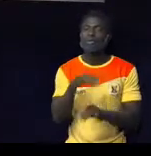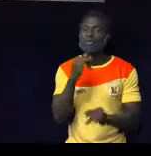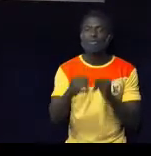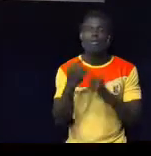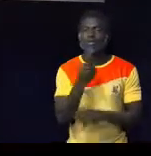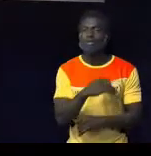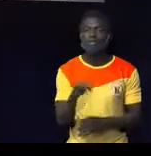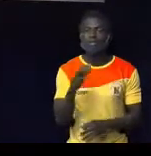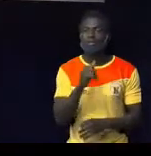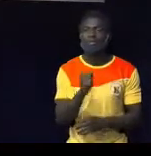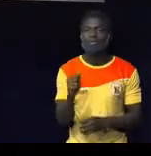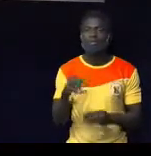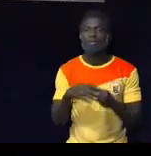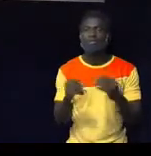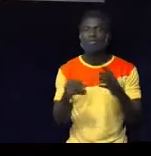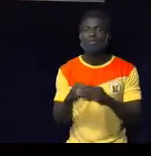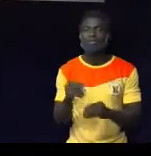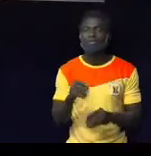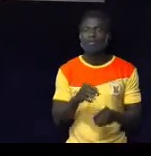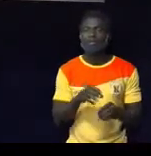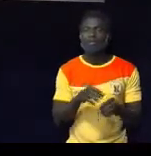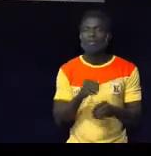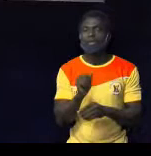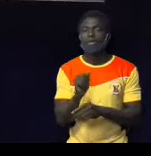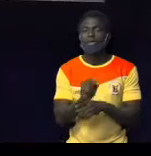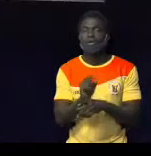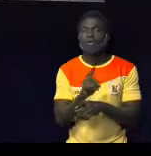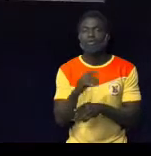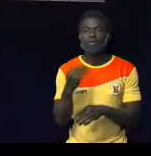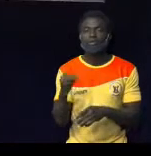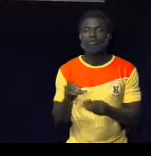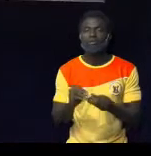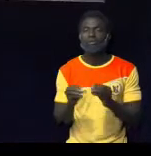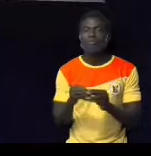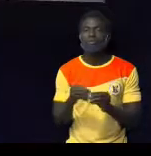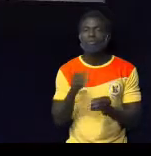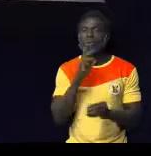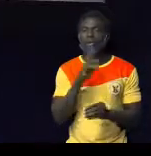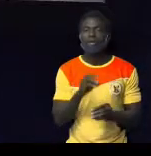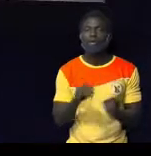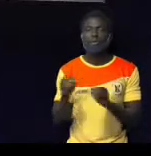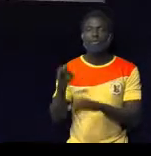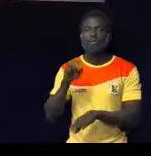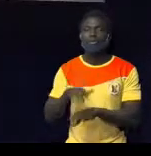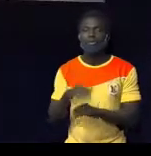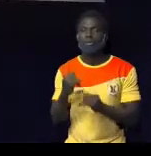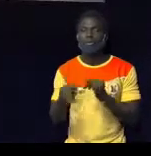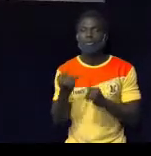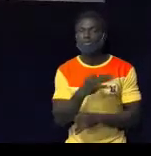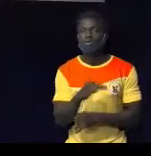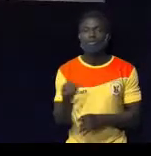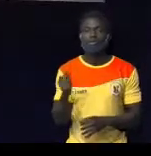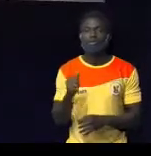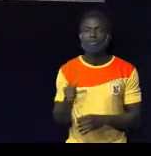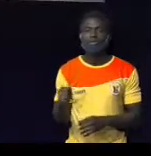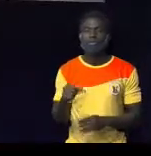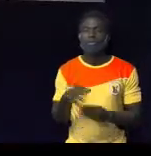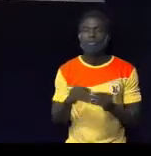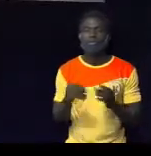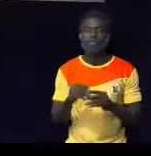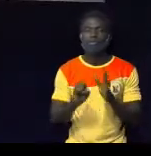placed at the end of the sentence. Adverbs of number are usually placed at the end of the